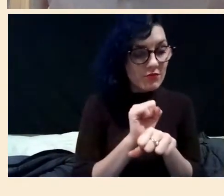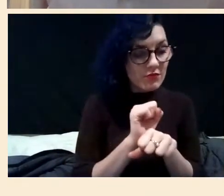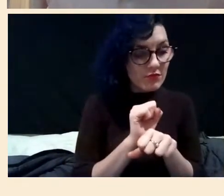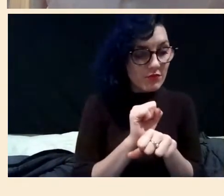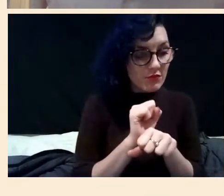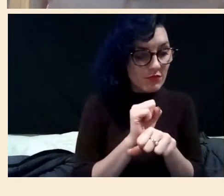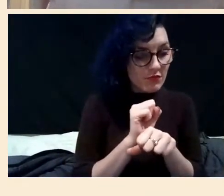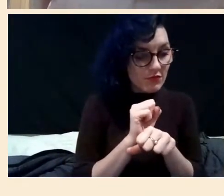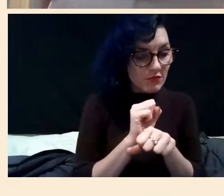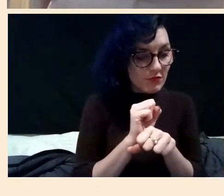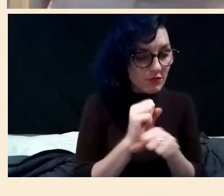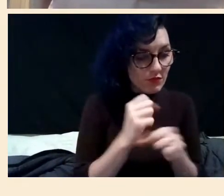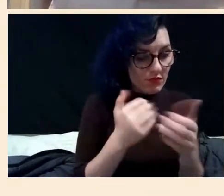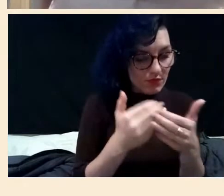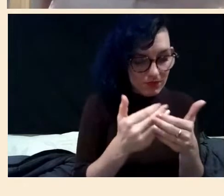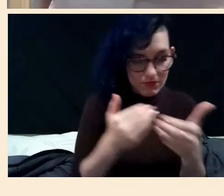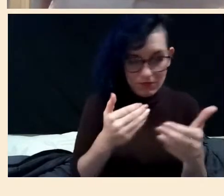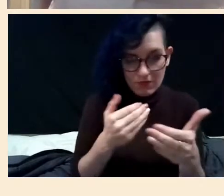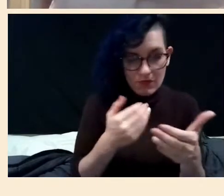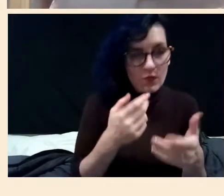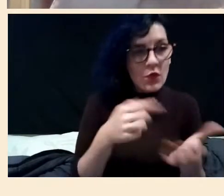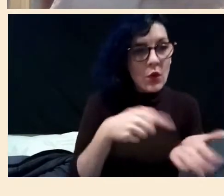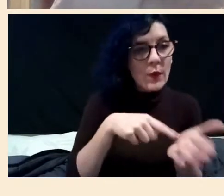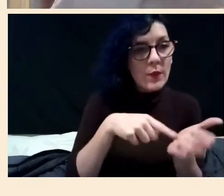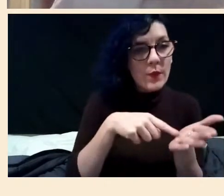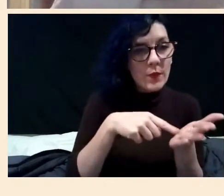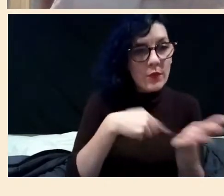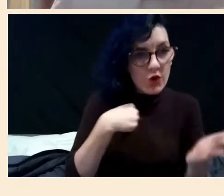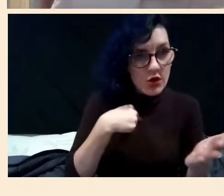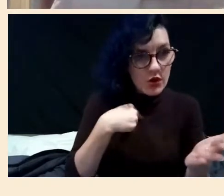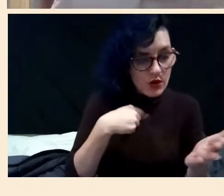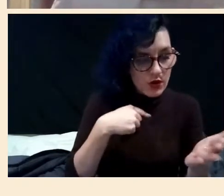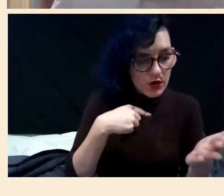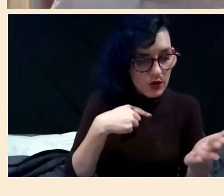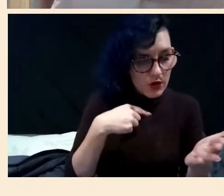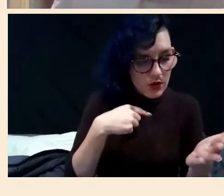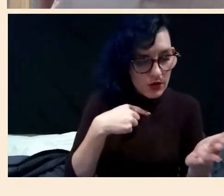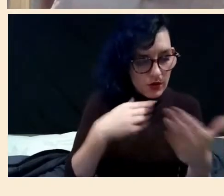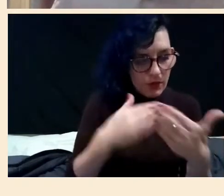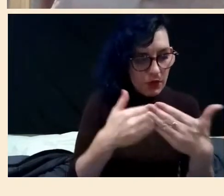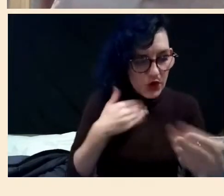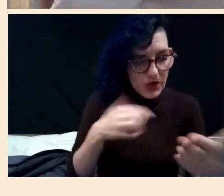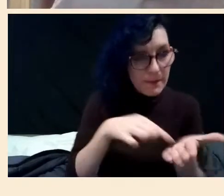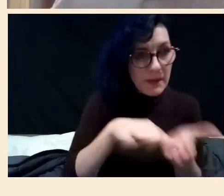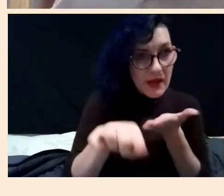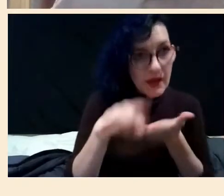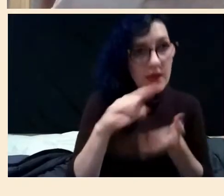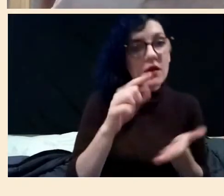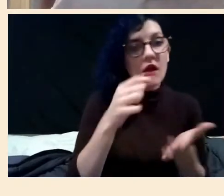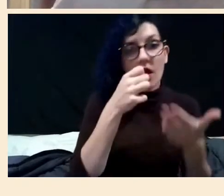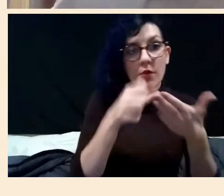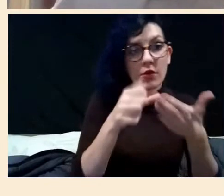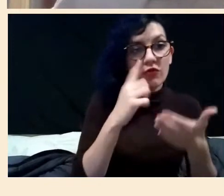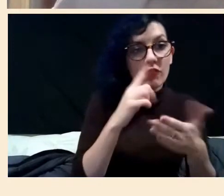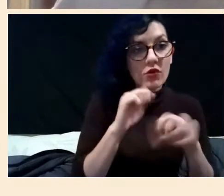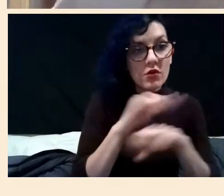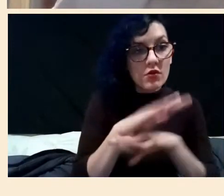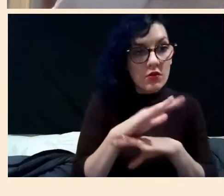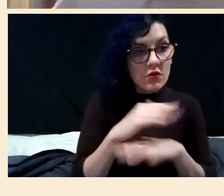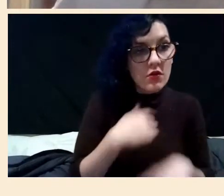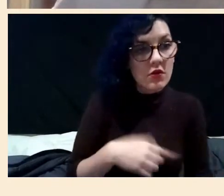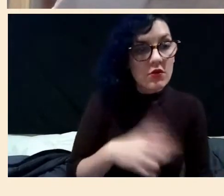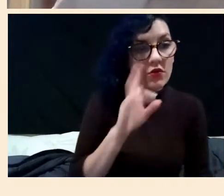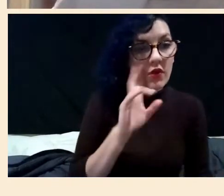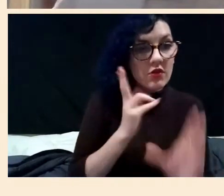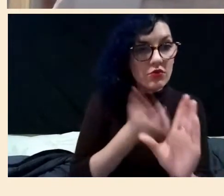So Oregonians can be very confident that I have been working on issues directly relating to the Secretary of State's office since I first joined the legislature in 2013.